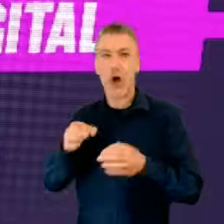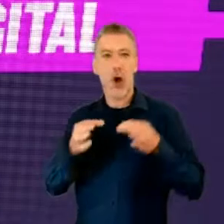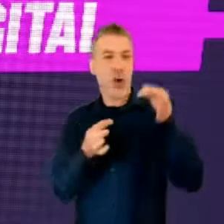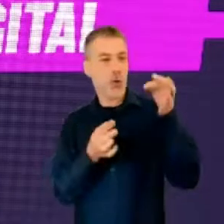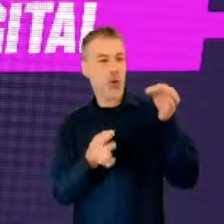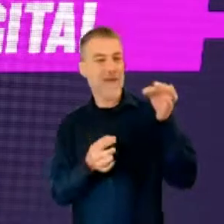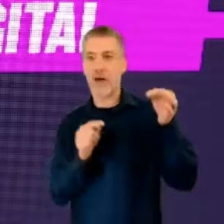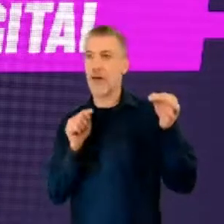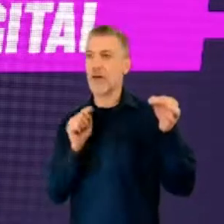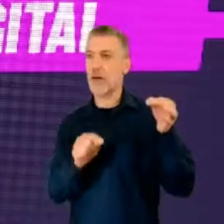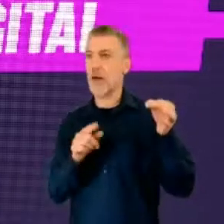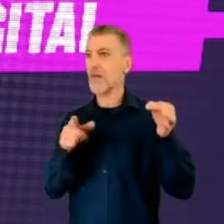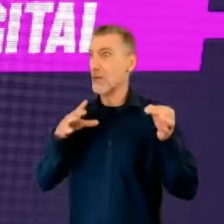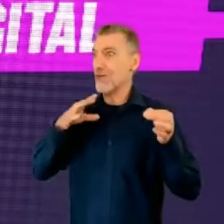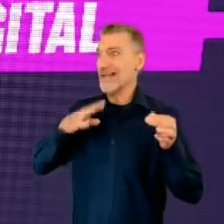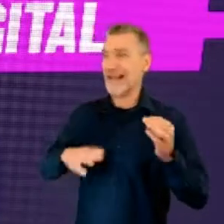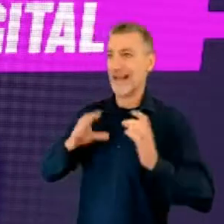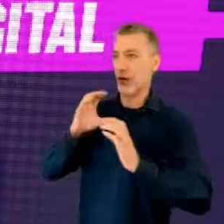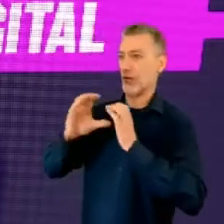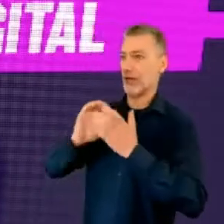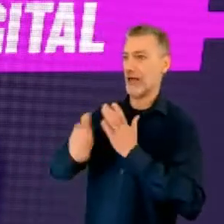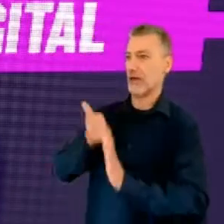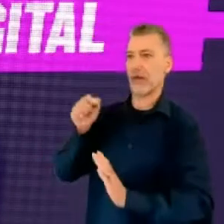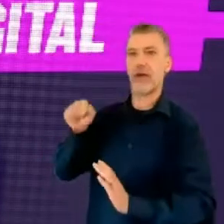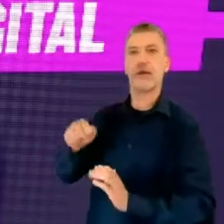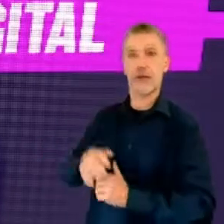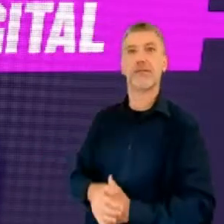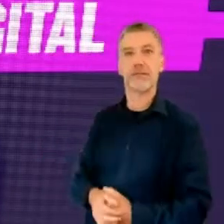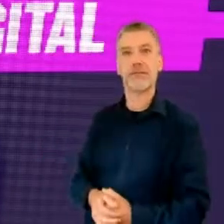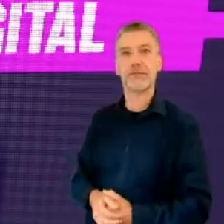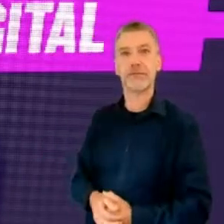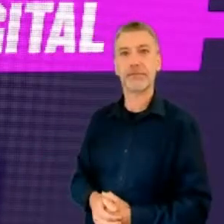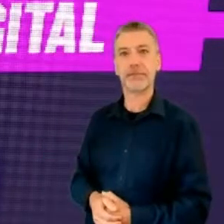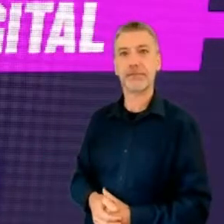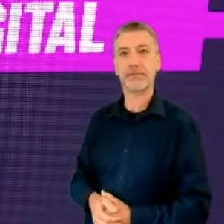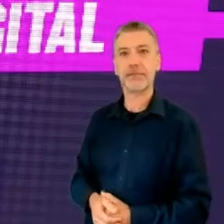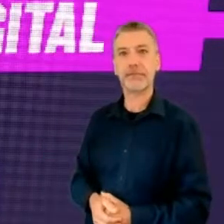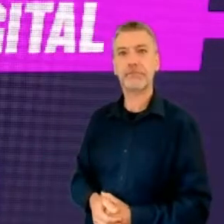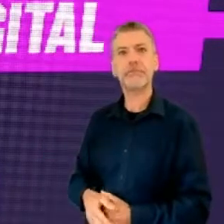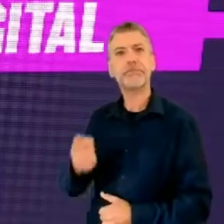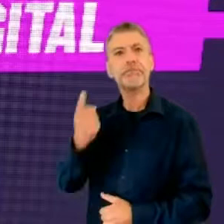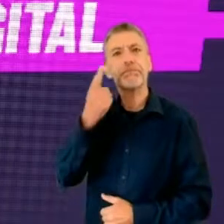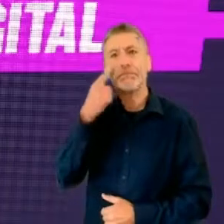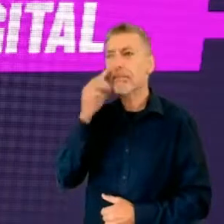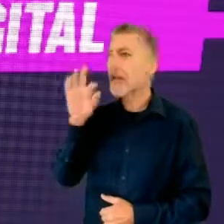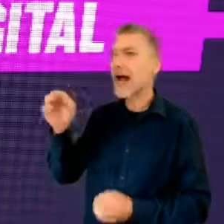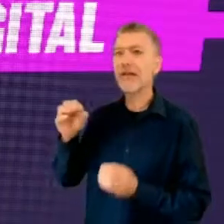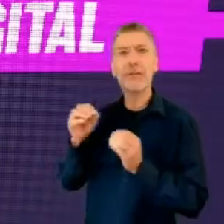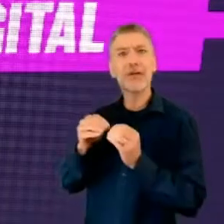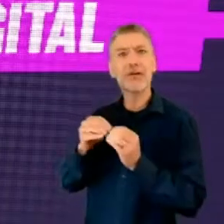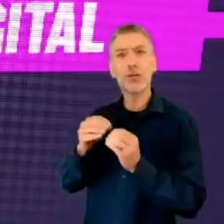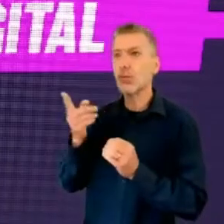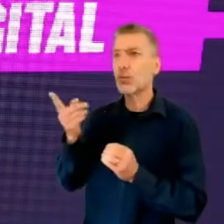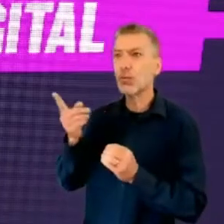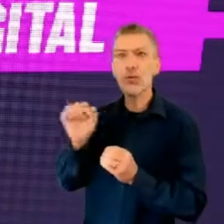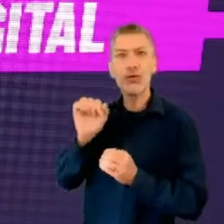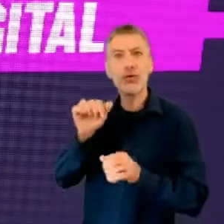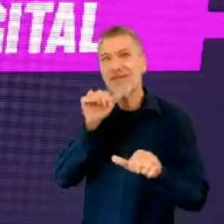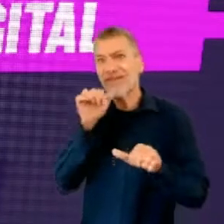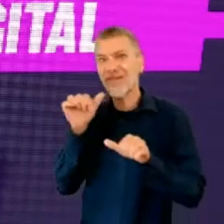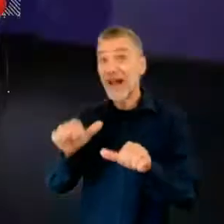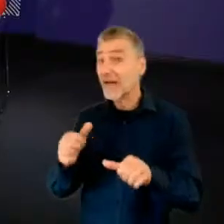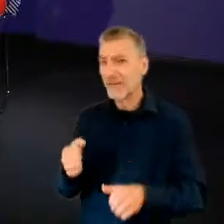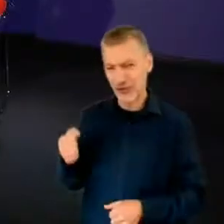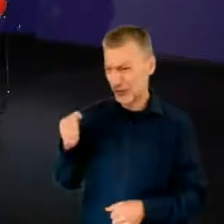be able to communicate, isn't it? So can I ask now, Bintu, do you have what is your favourite train? I want to